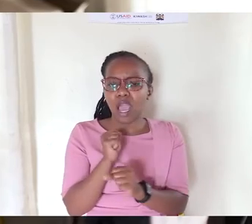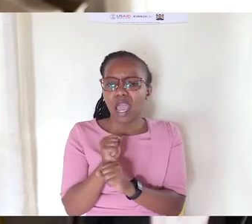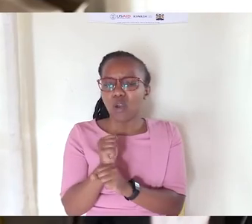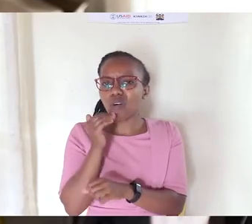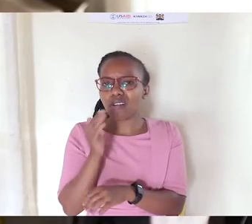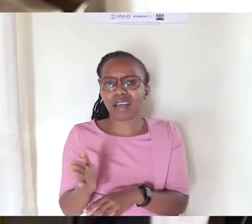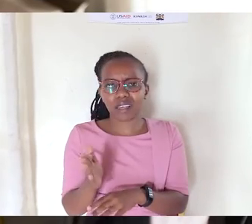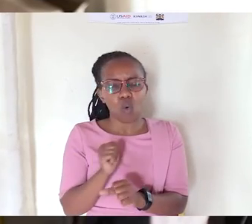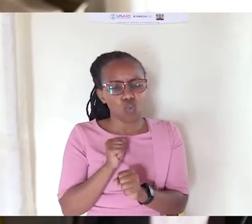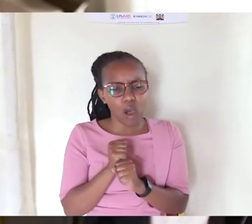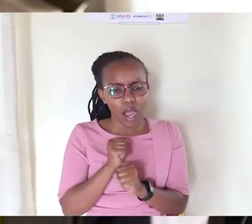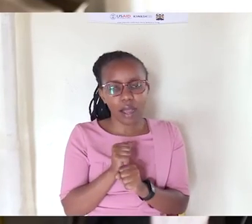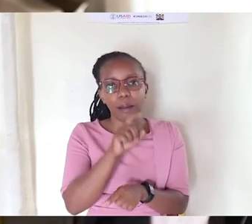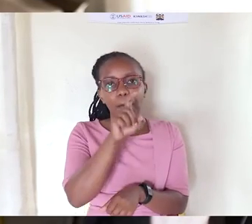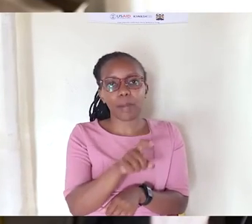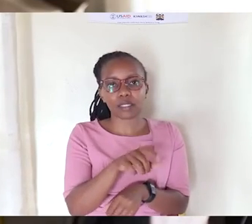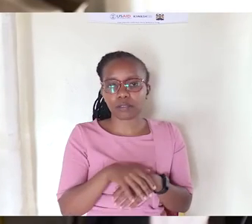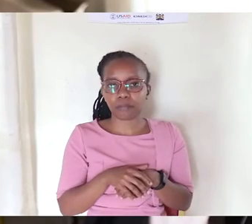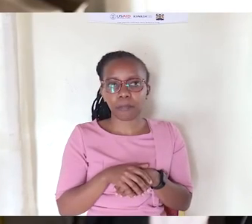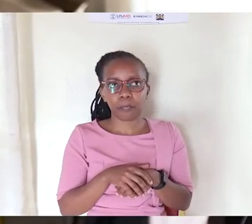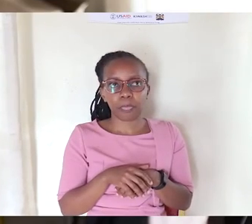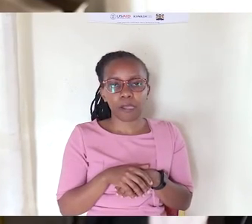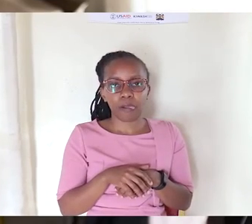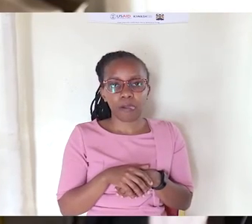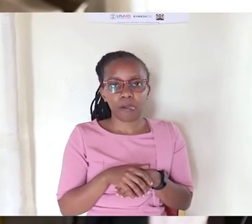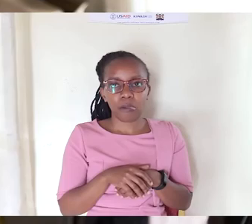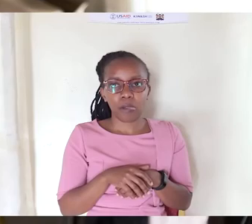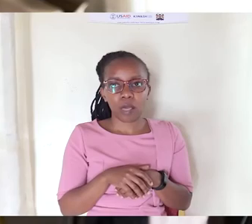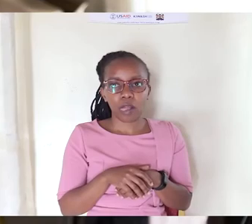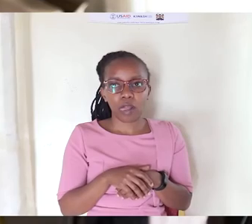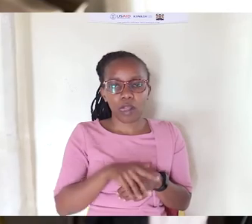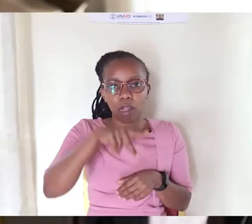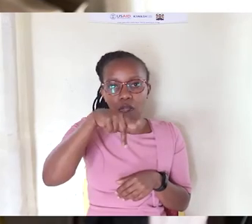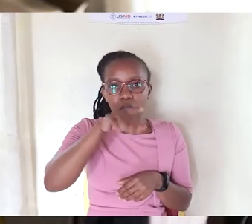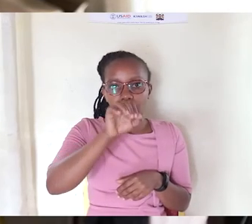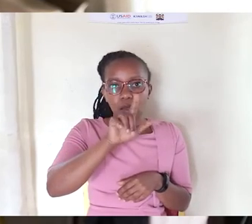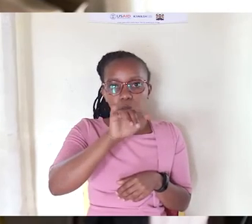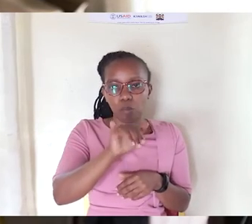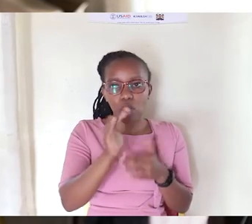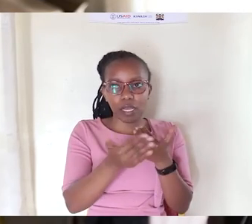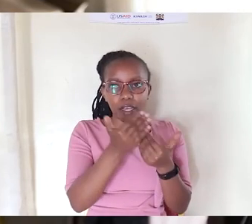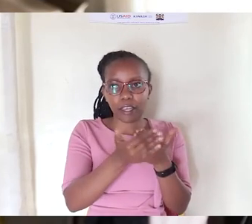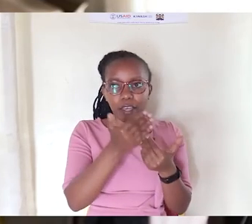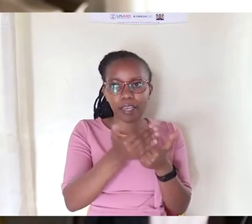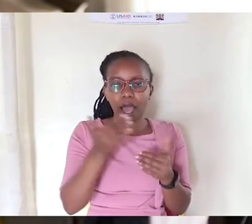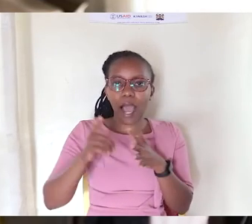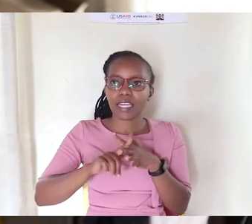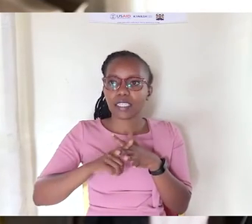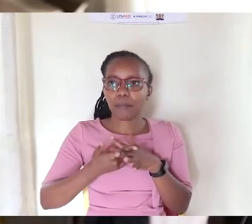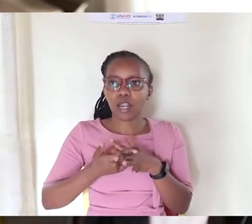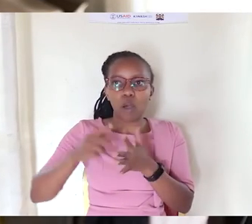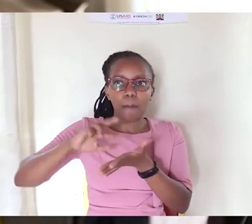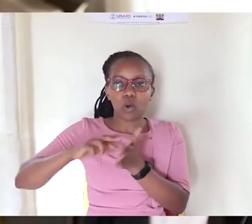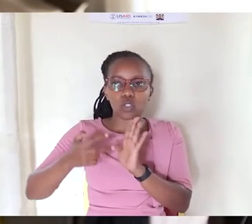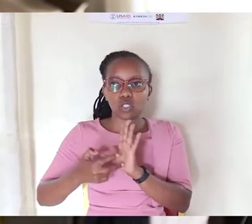have to make sure that it works. We have been introduced to something called Polycare, and we're told it's a pilot. We would like to